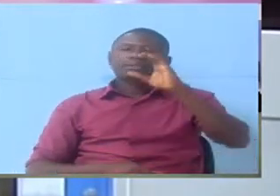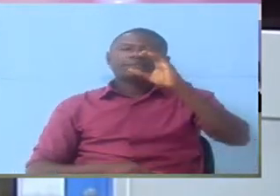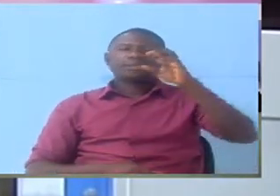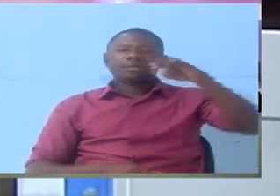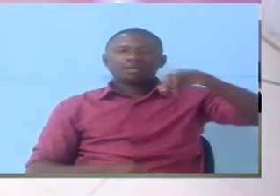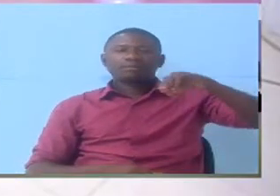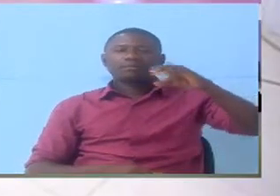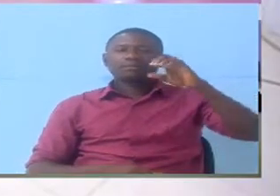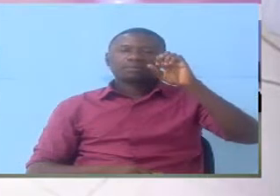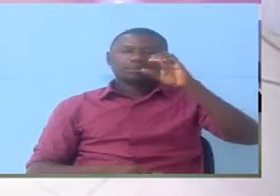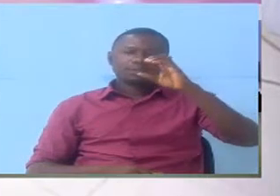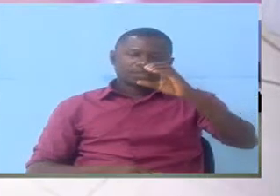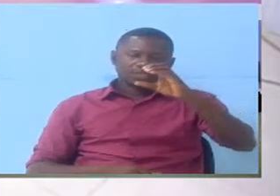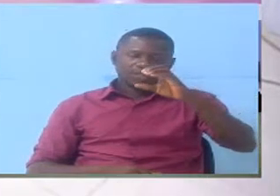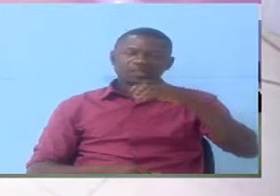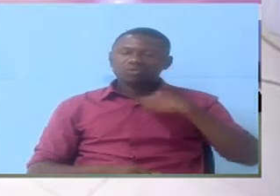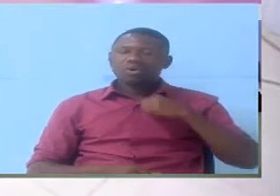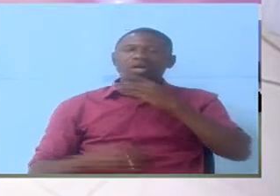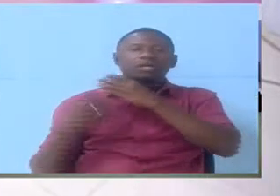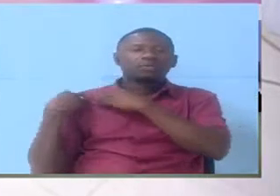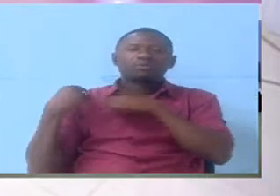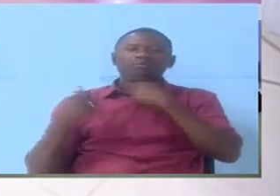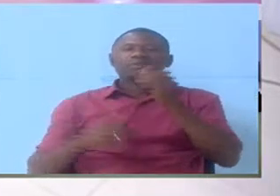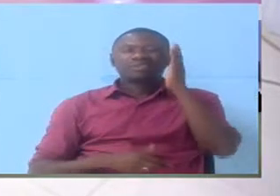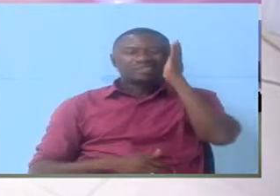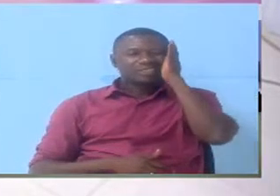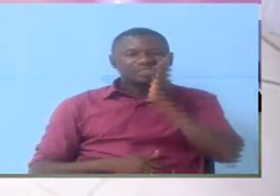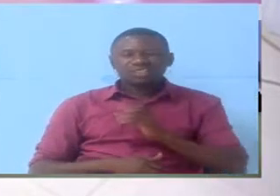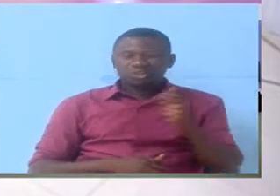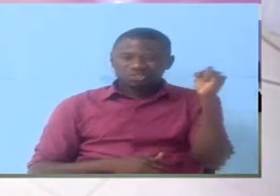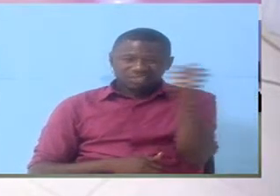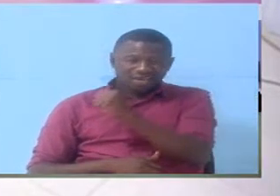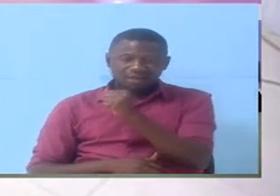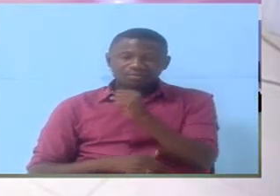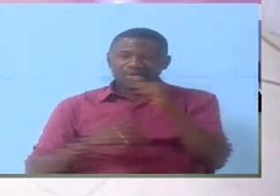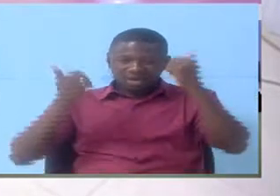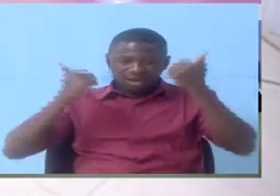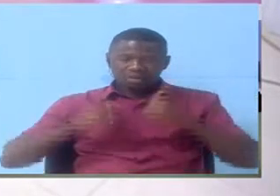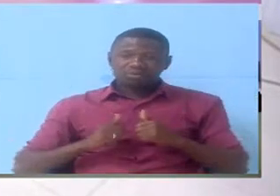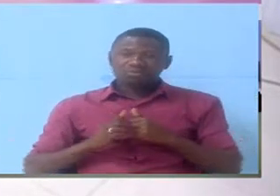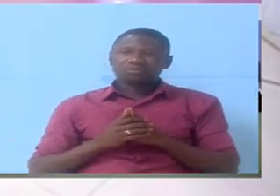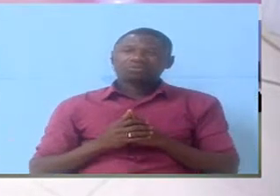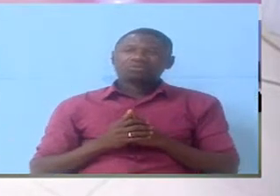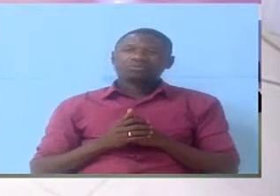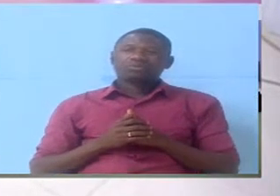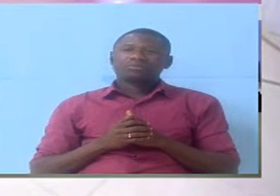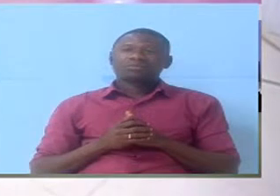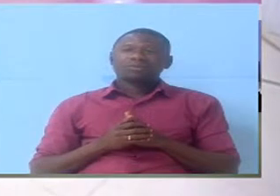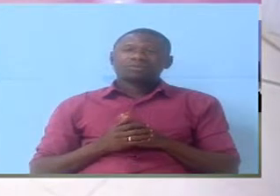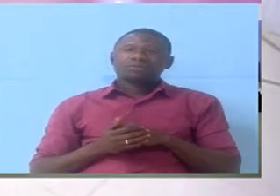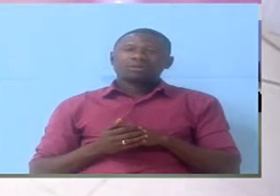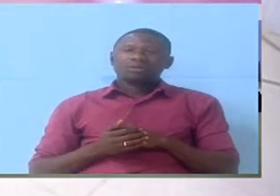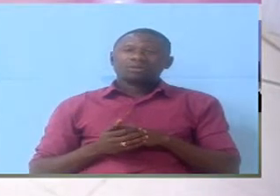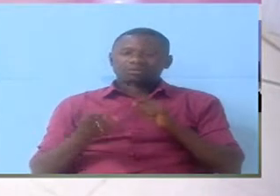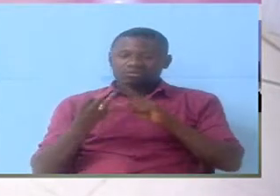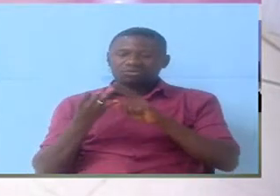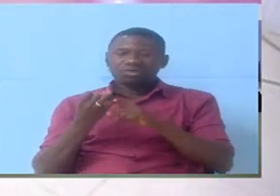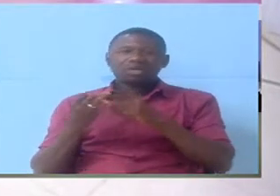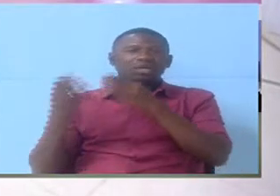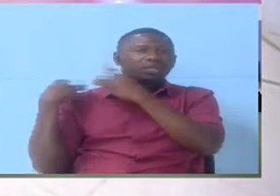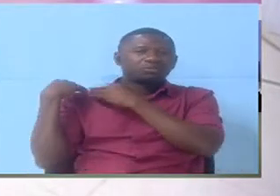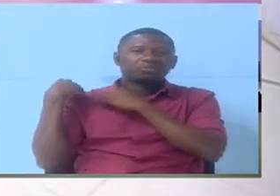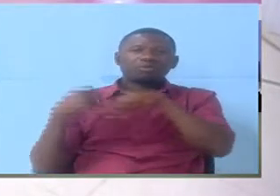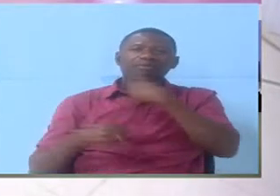responsible for serious crime. And you tell marta ni kujau kujau lo kujau balula. You are responsible for fraud.